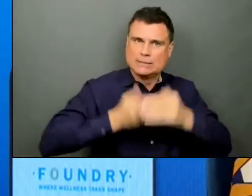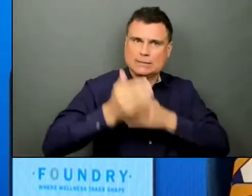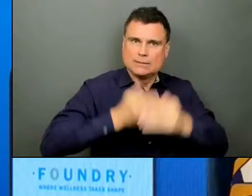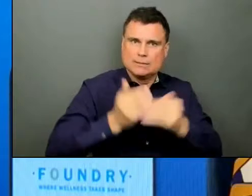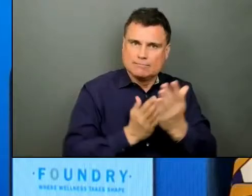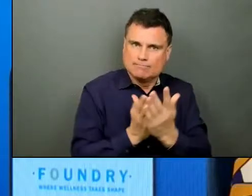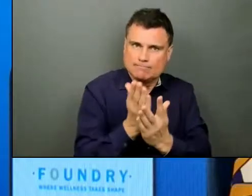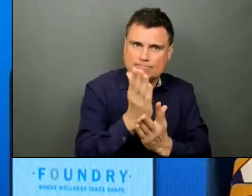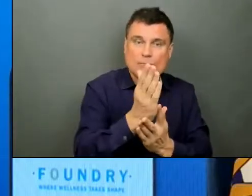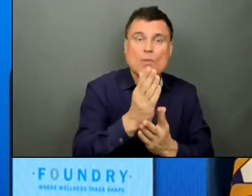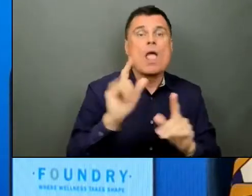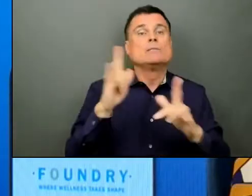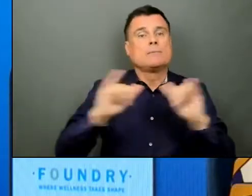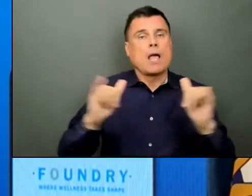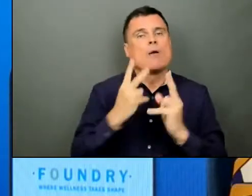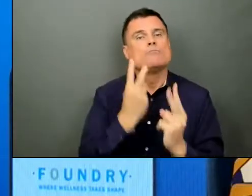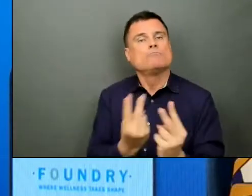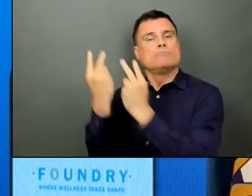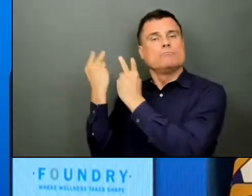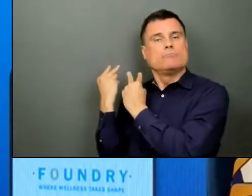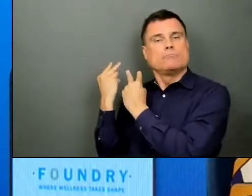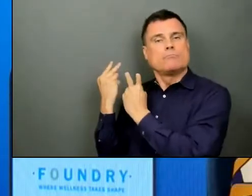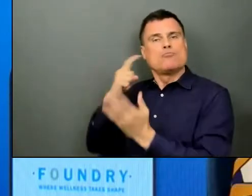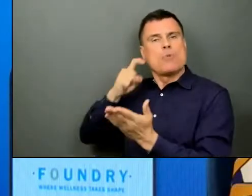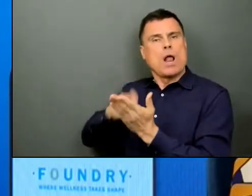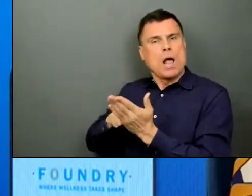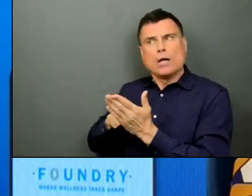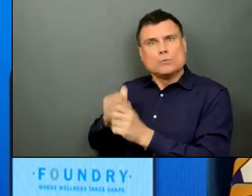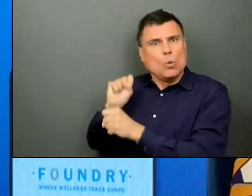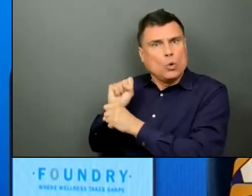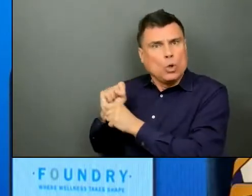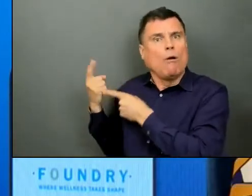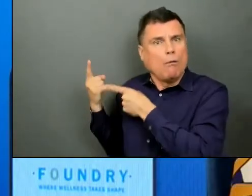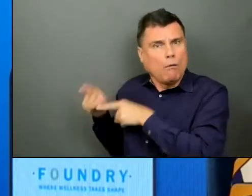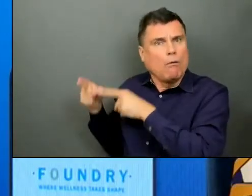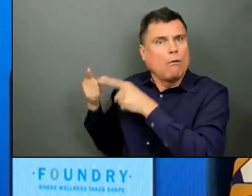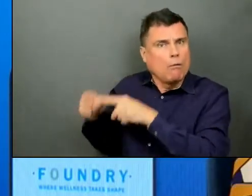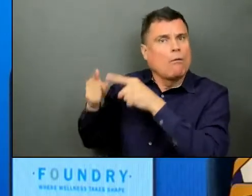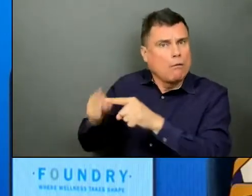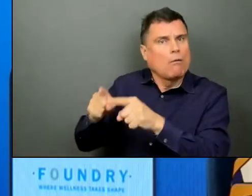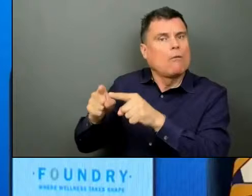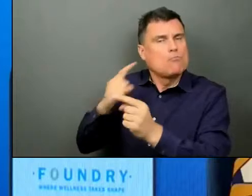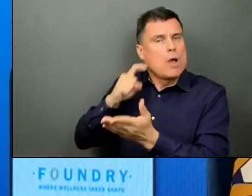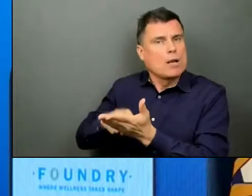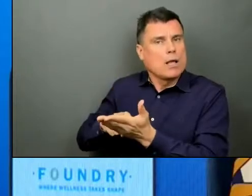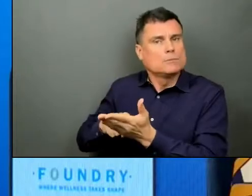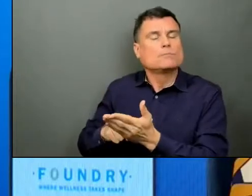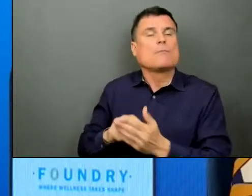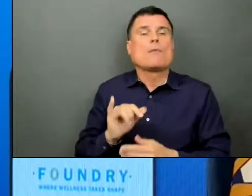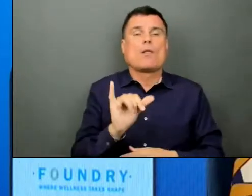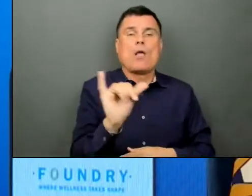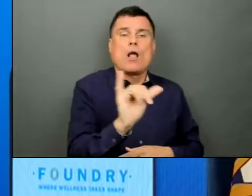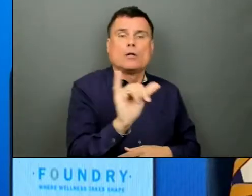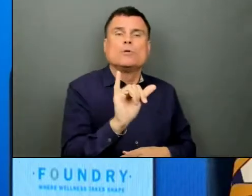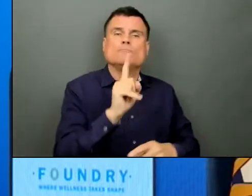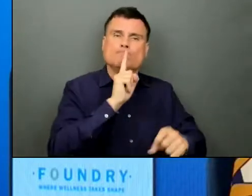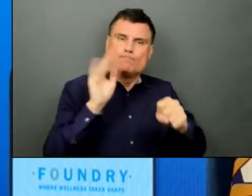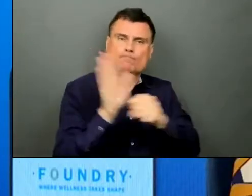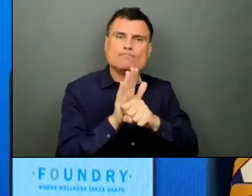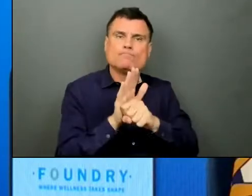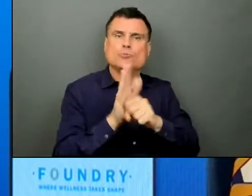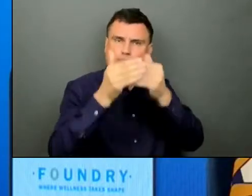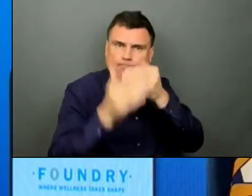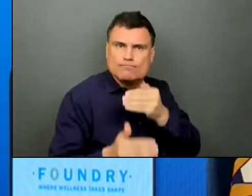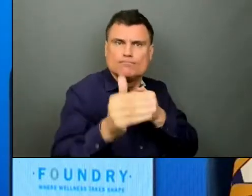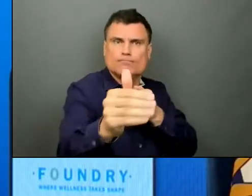day for us to reinforce to young people that we care about their feelings, their well-being,